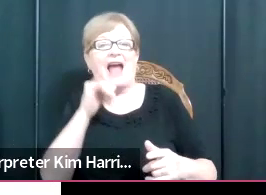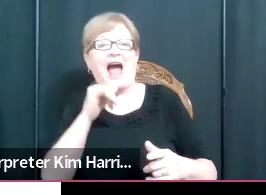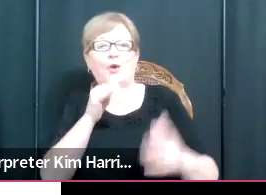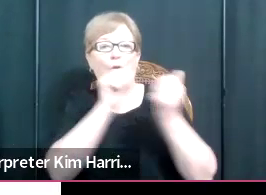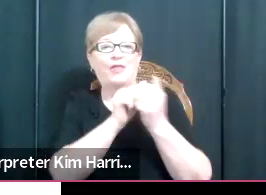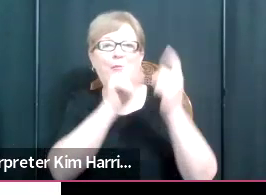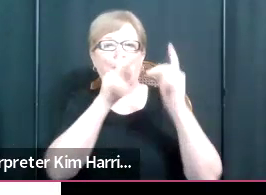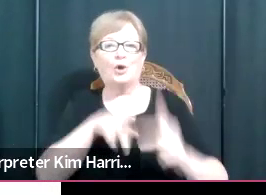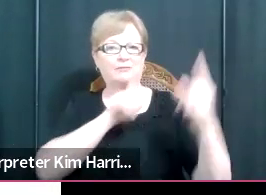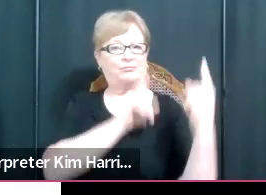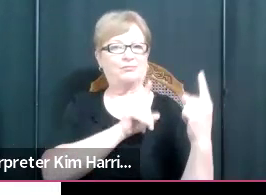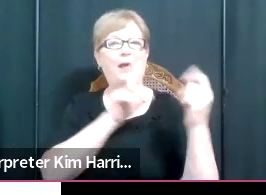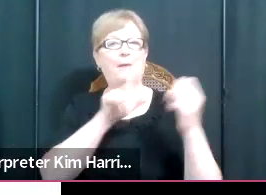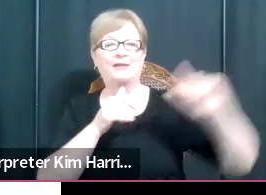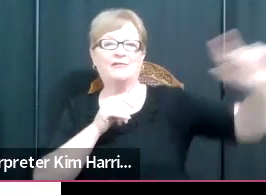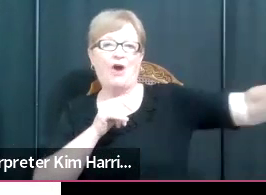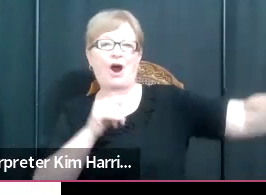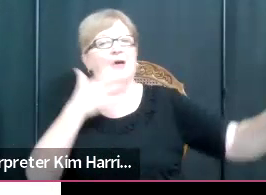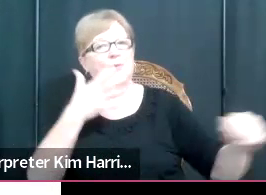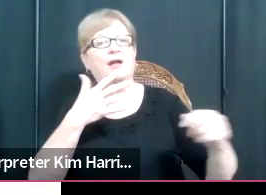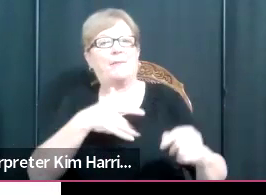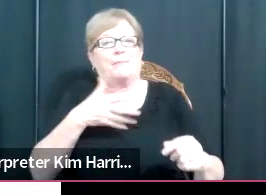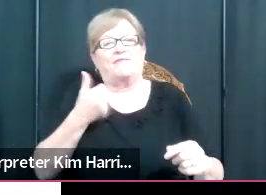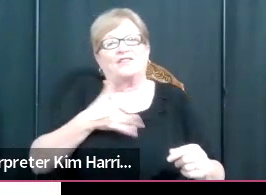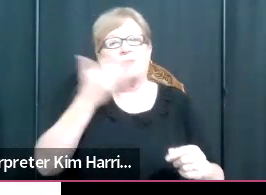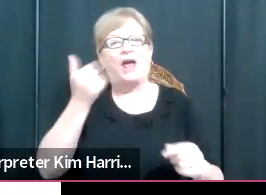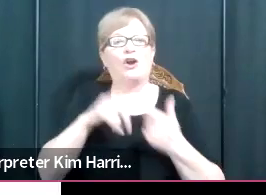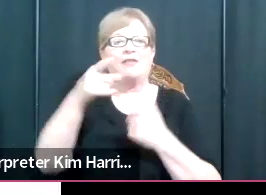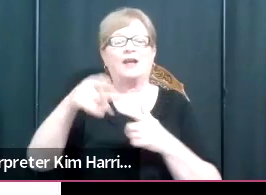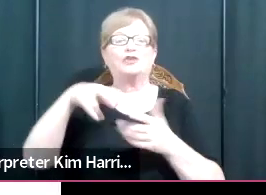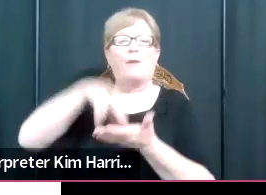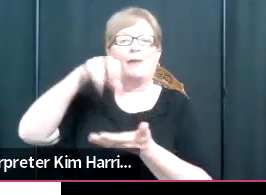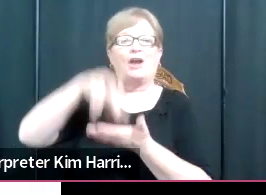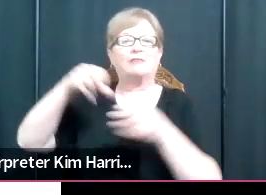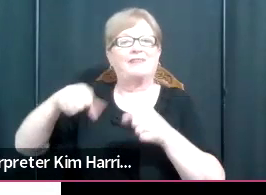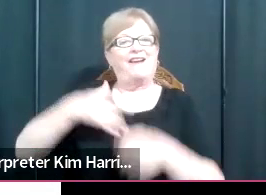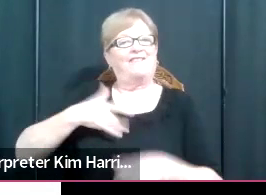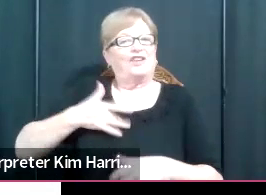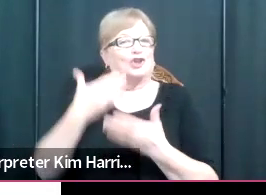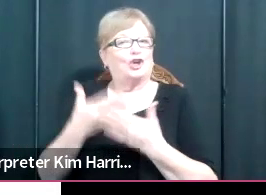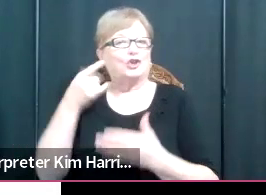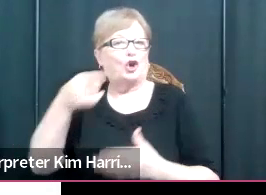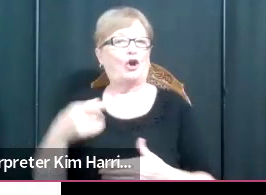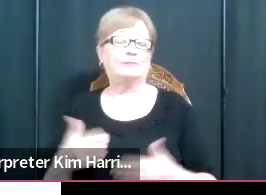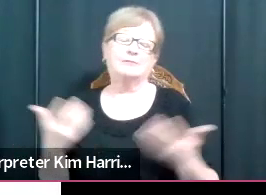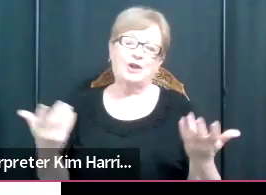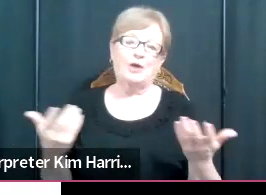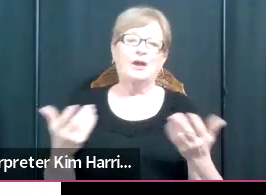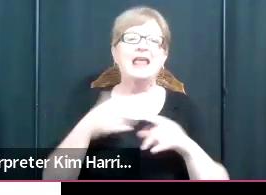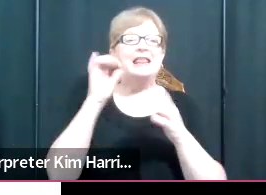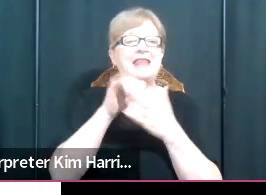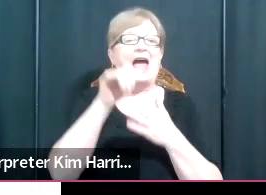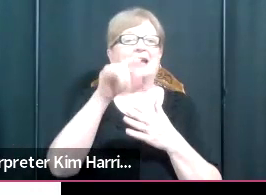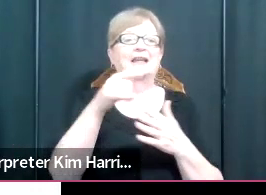input. Jumping on the trampoline could be good. So that is avoidance and sensory seeking.